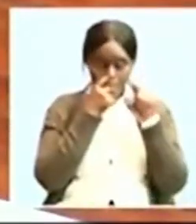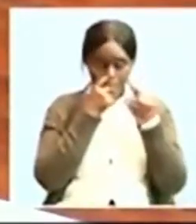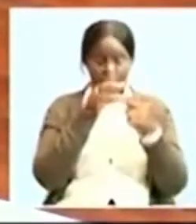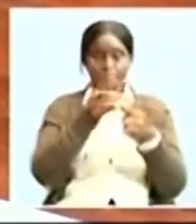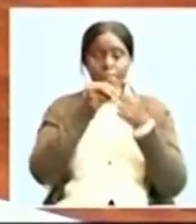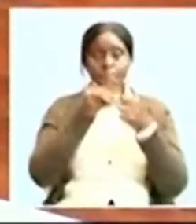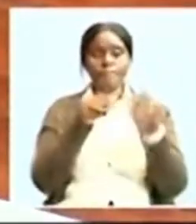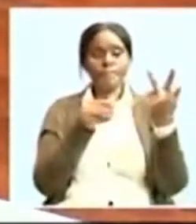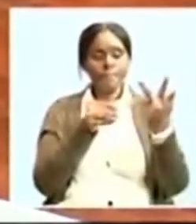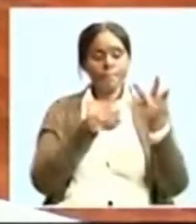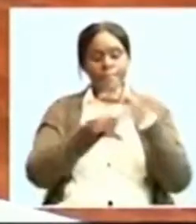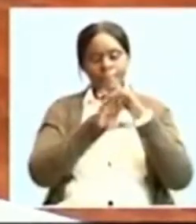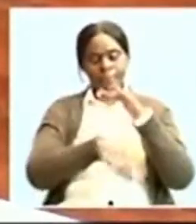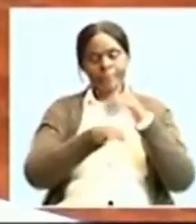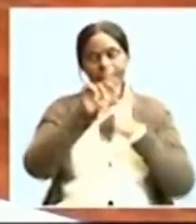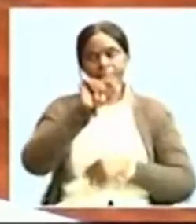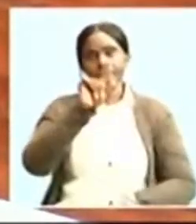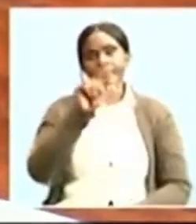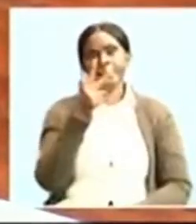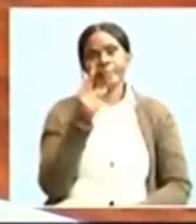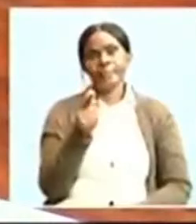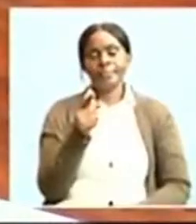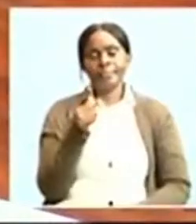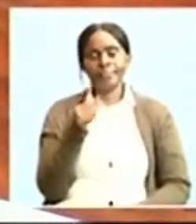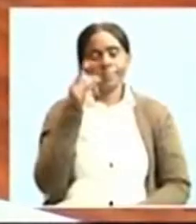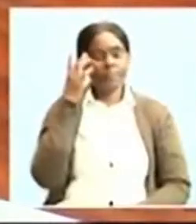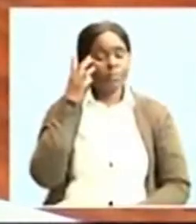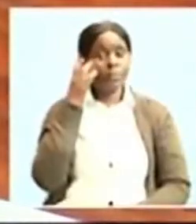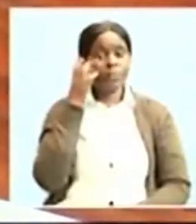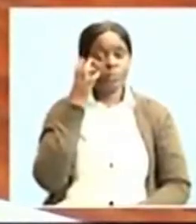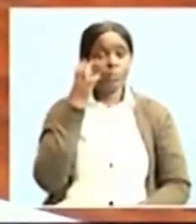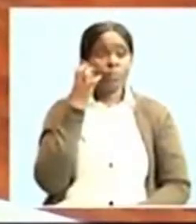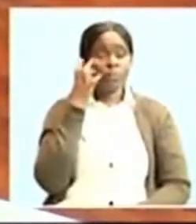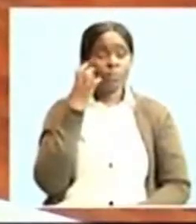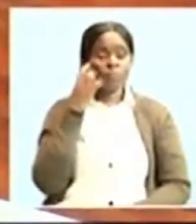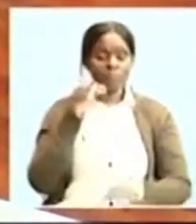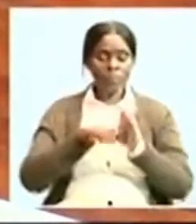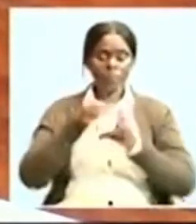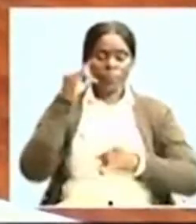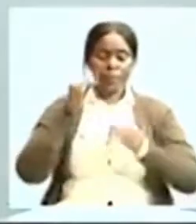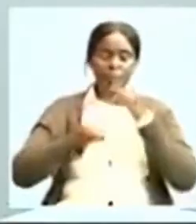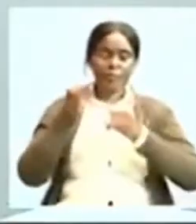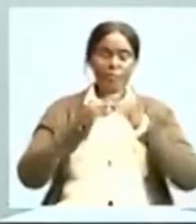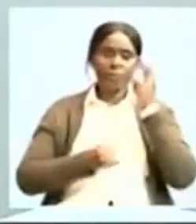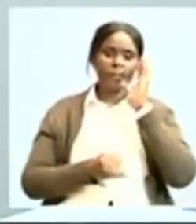specific 3 were under 2023. Okay. Thank you, Chair. In conclusion,